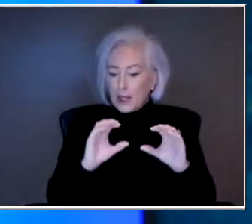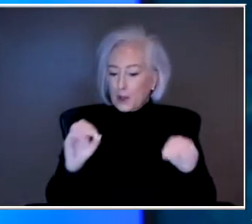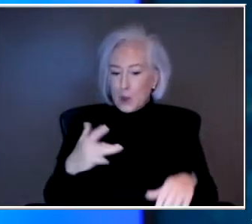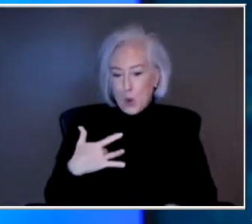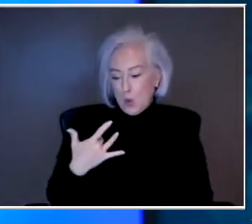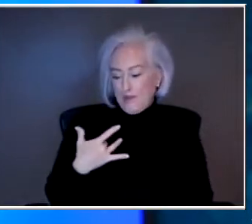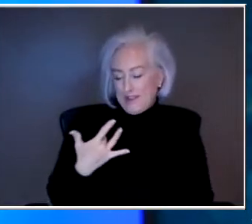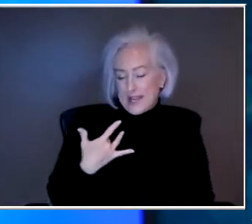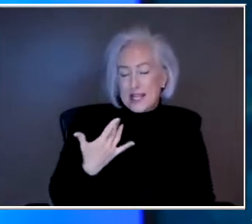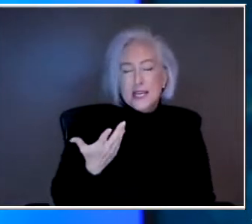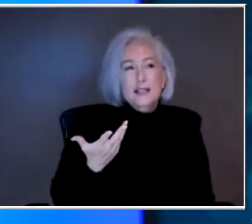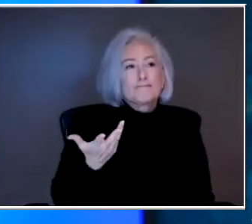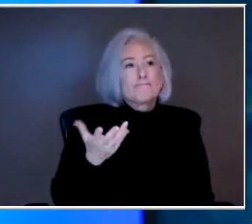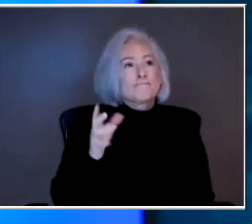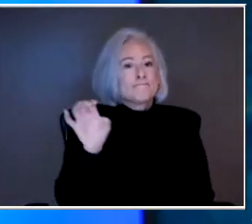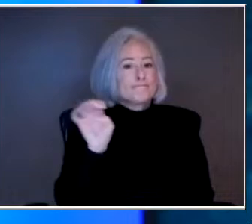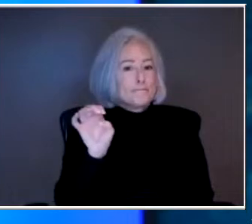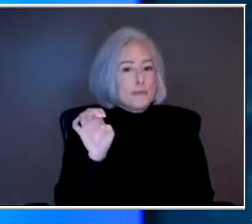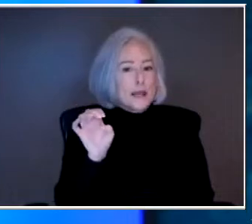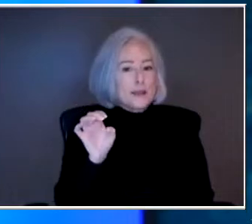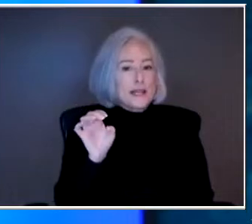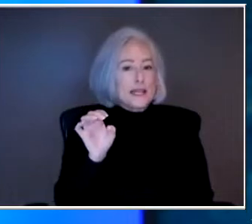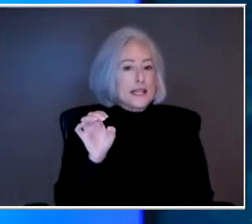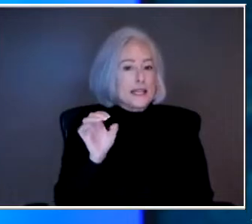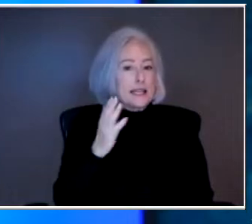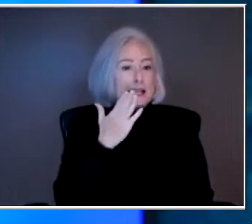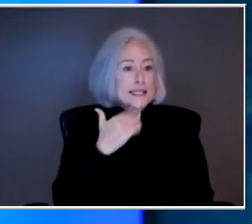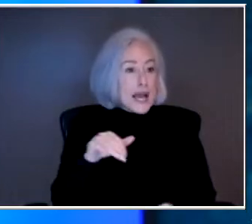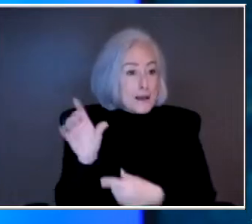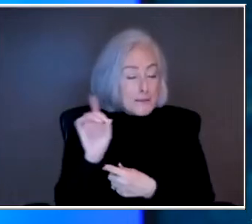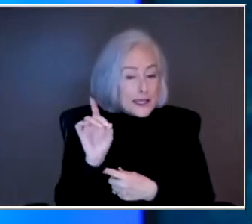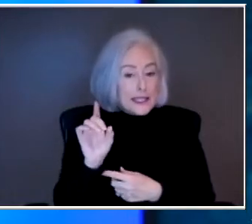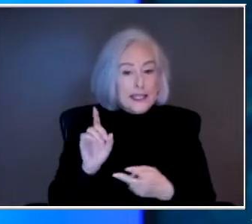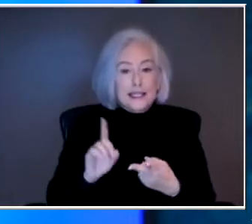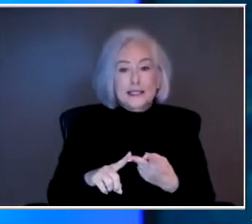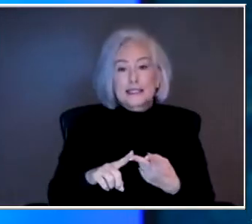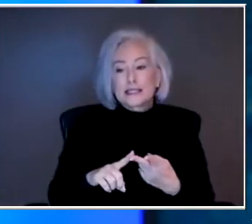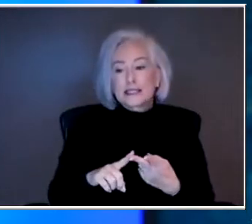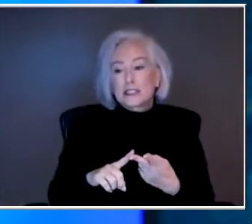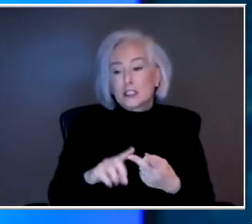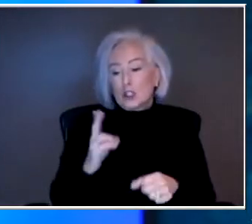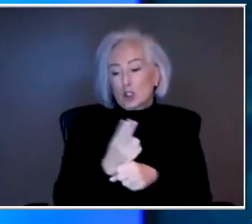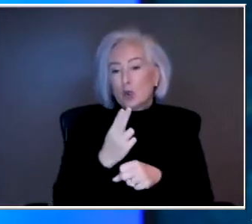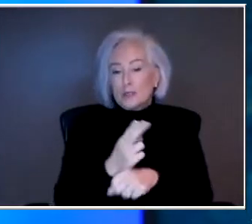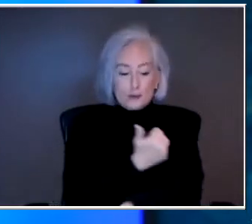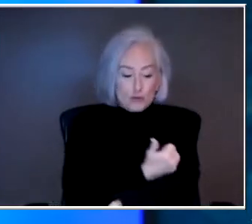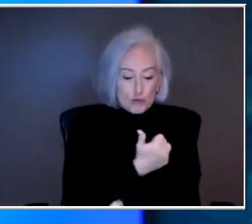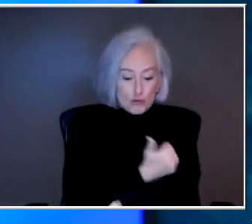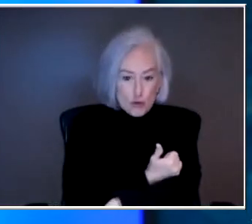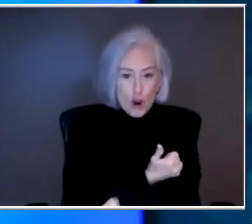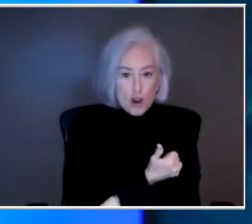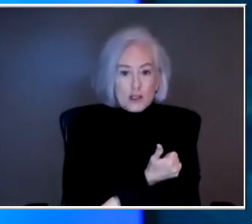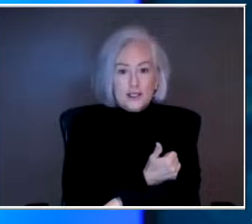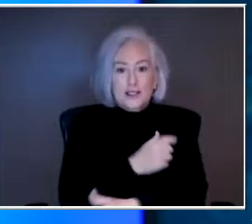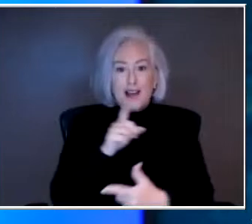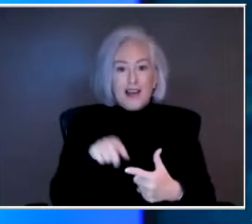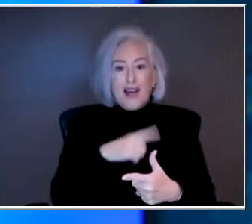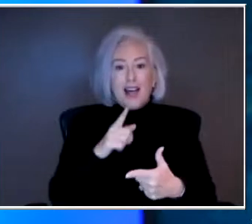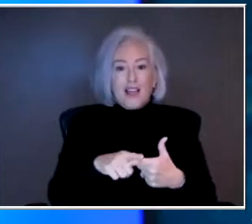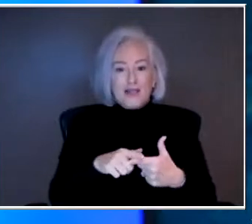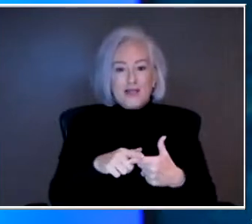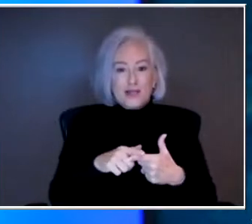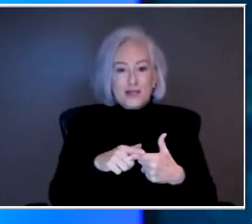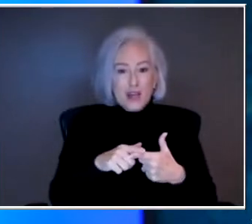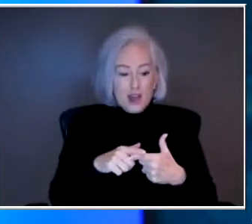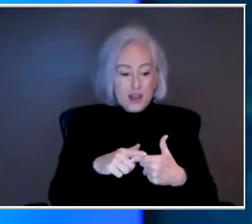from diabetes or drugs, things like that, and they leave body parts close to a space heater for